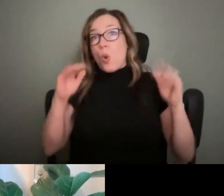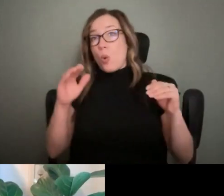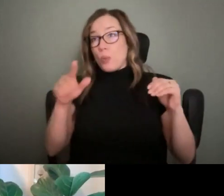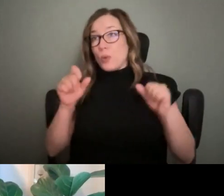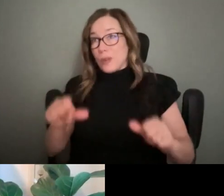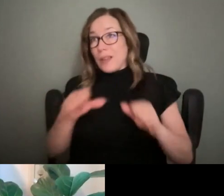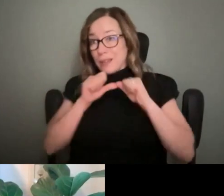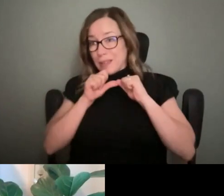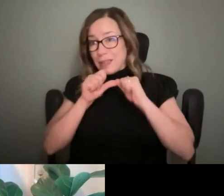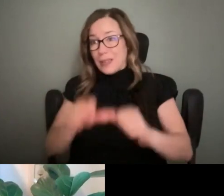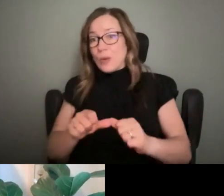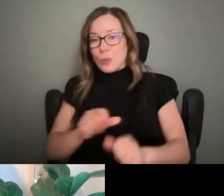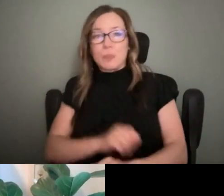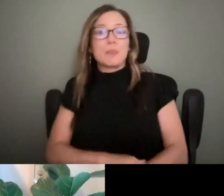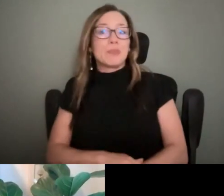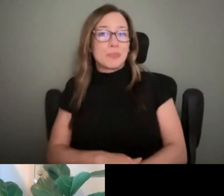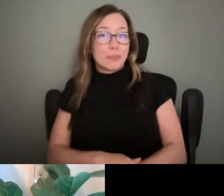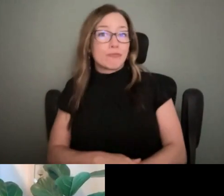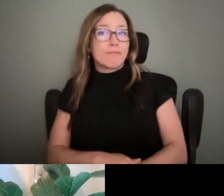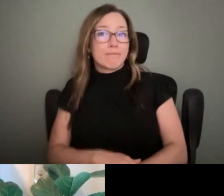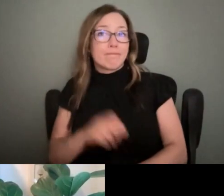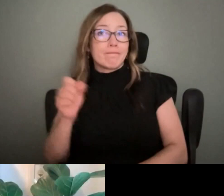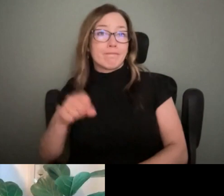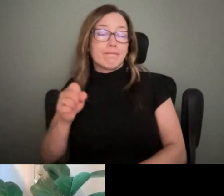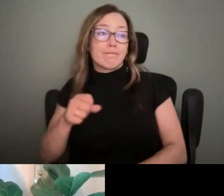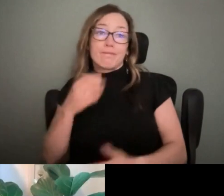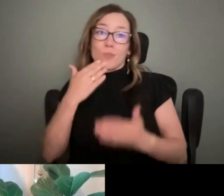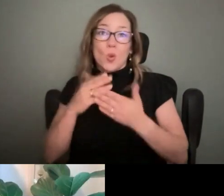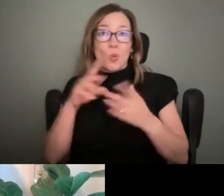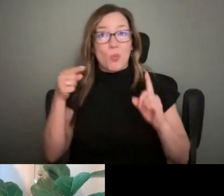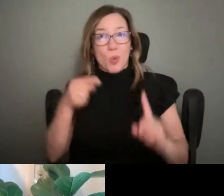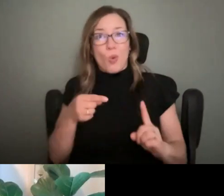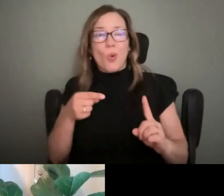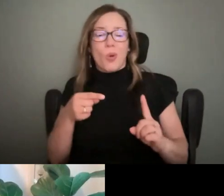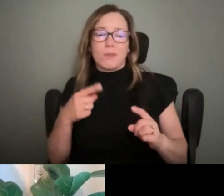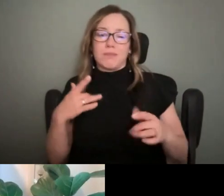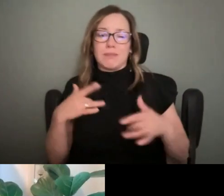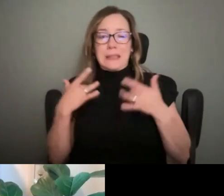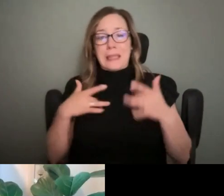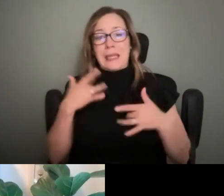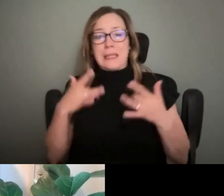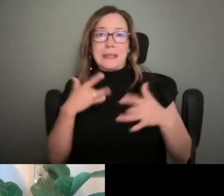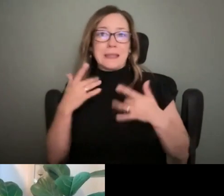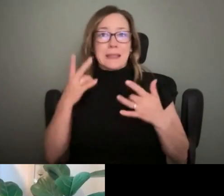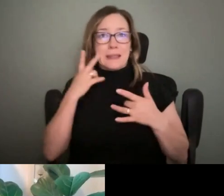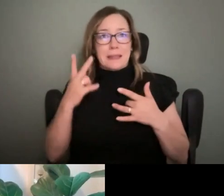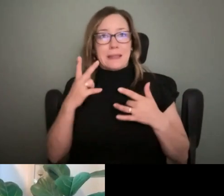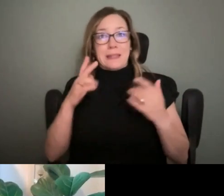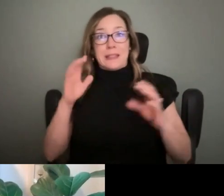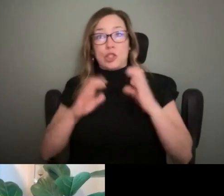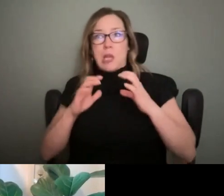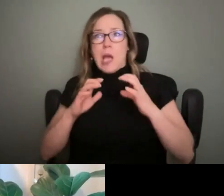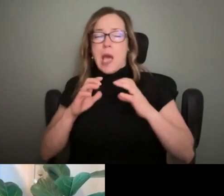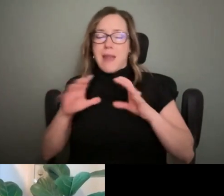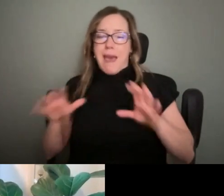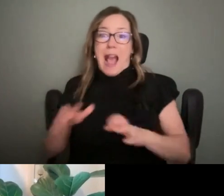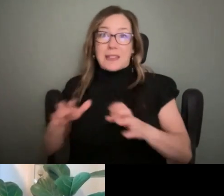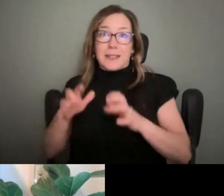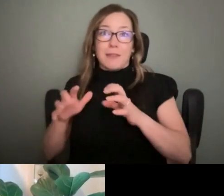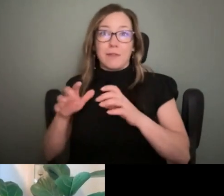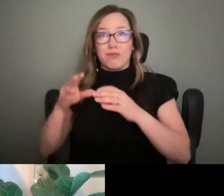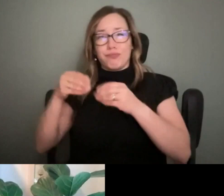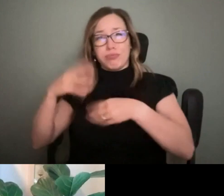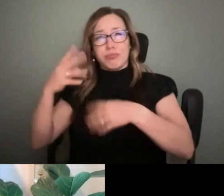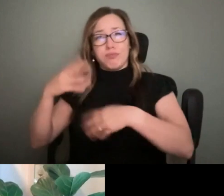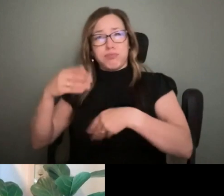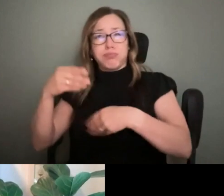do. Yeah, that is such a great point. I think it's so exciting when we see these chats get so active in our webinars, or of